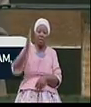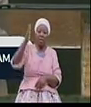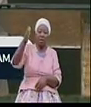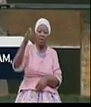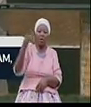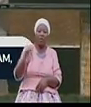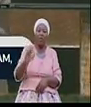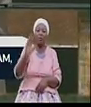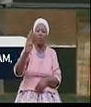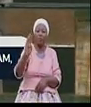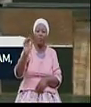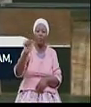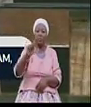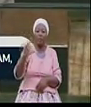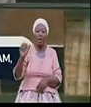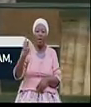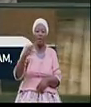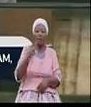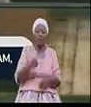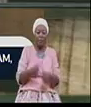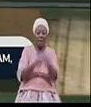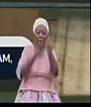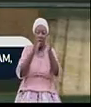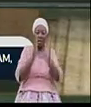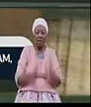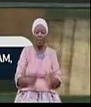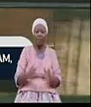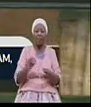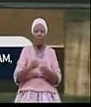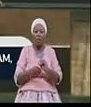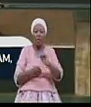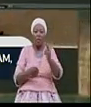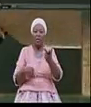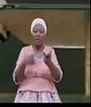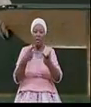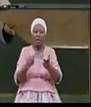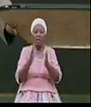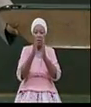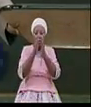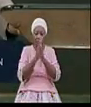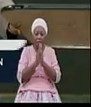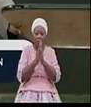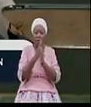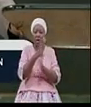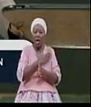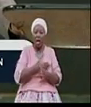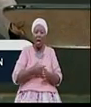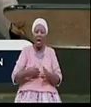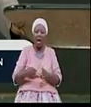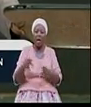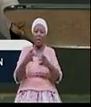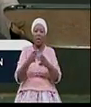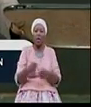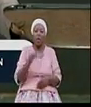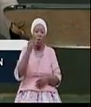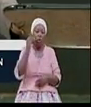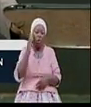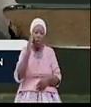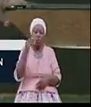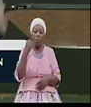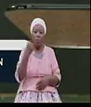the backslider. Number three, the devotion and destination of